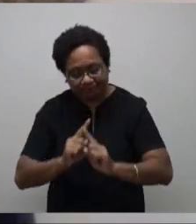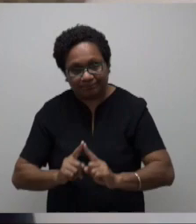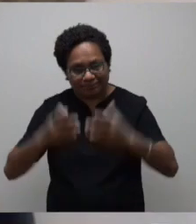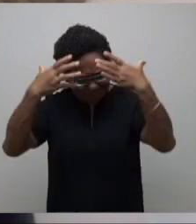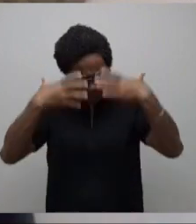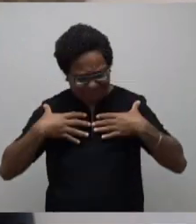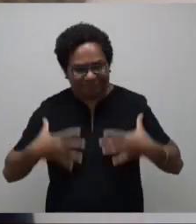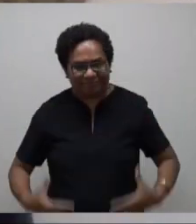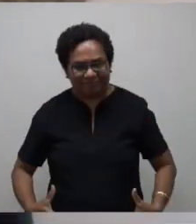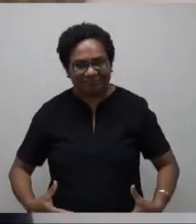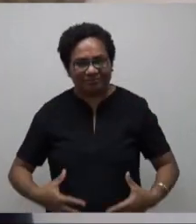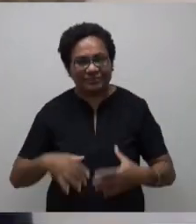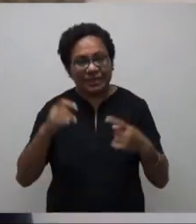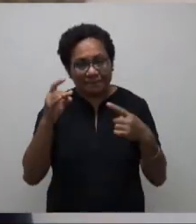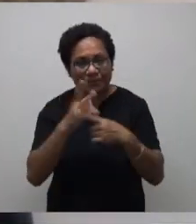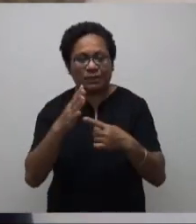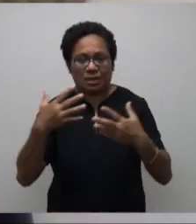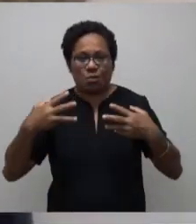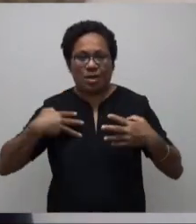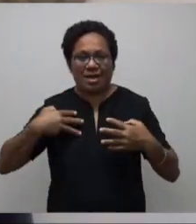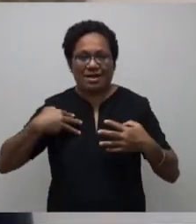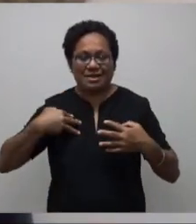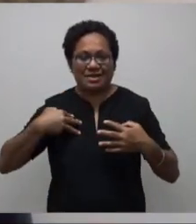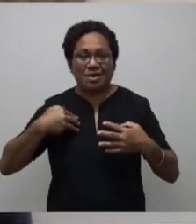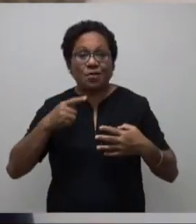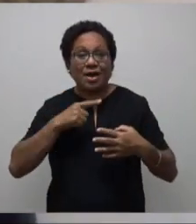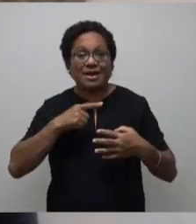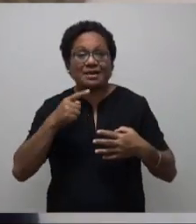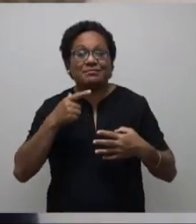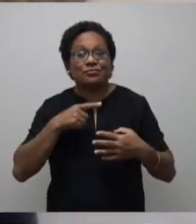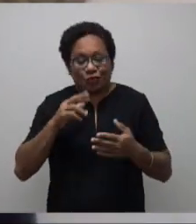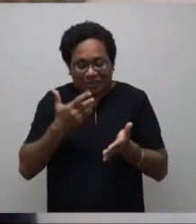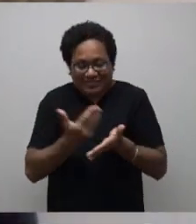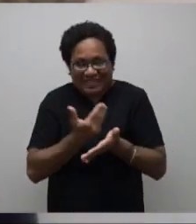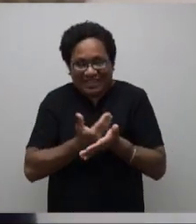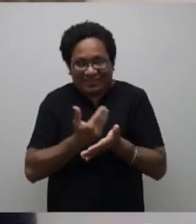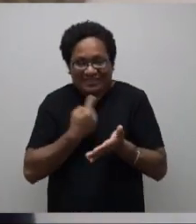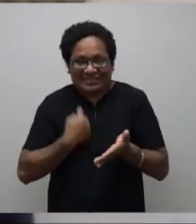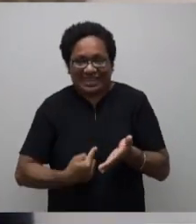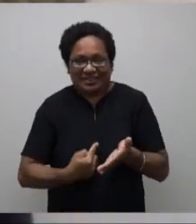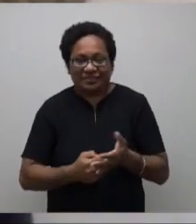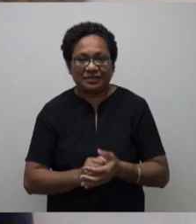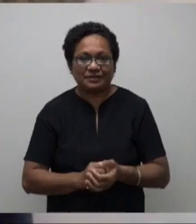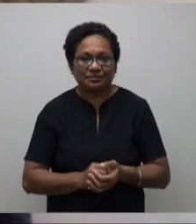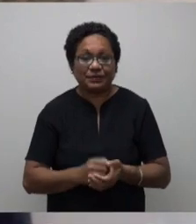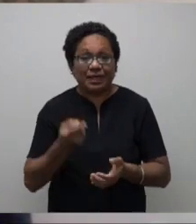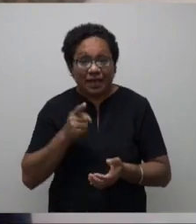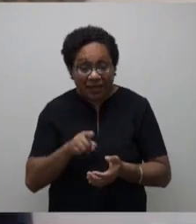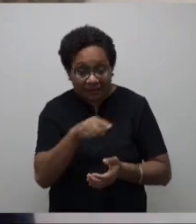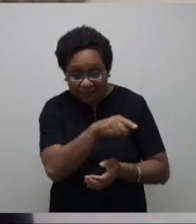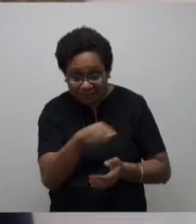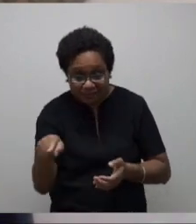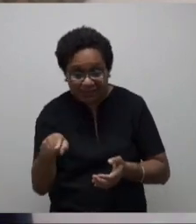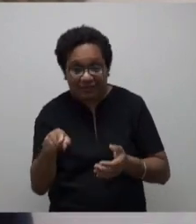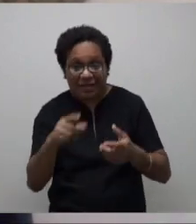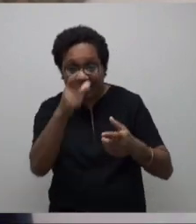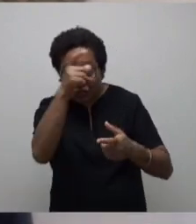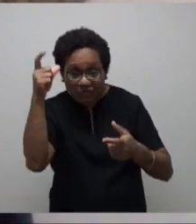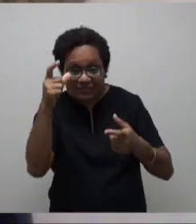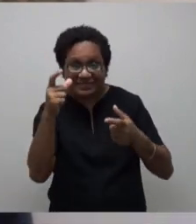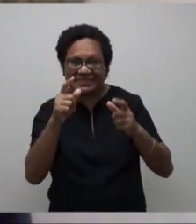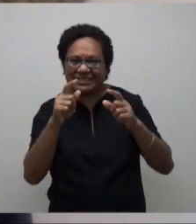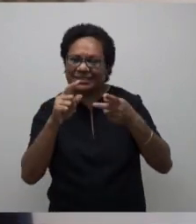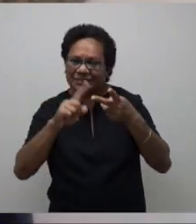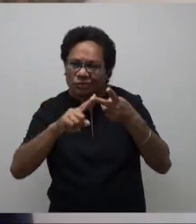the appropriate personal protective equipment when they're in the field. And these groups are swabbed more often than anyone else in